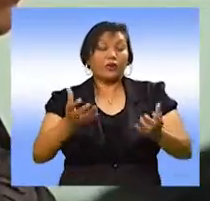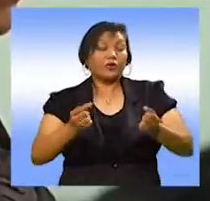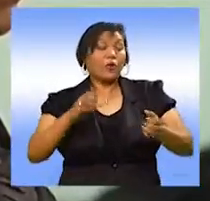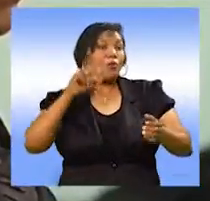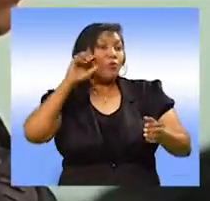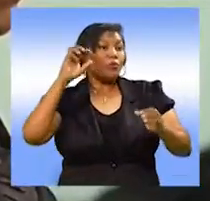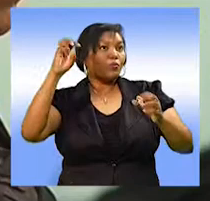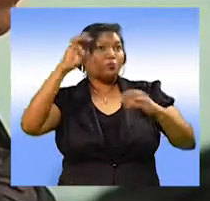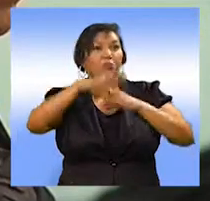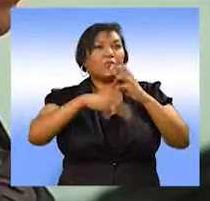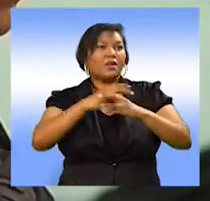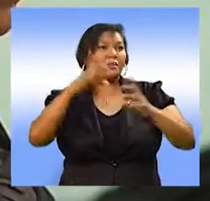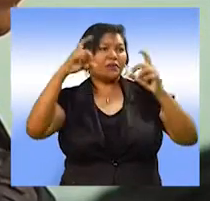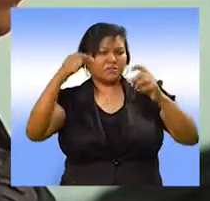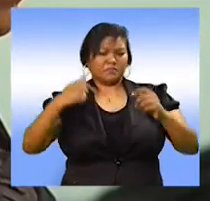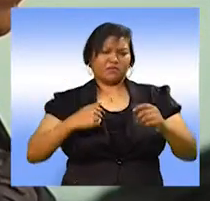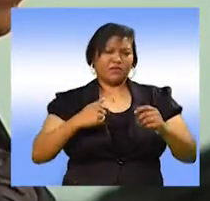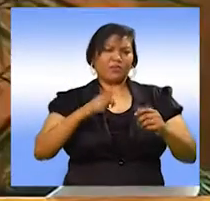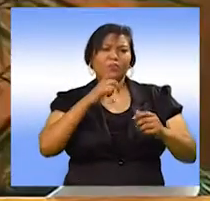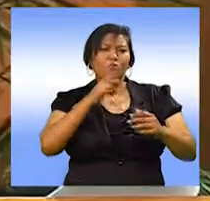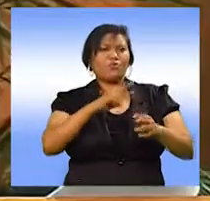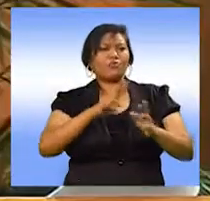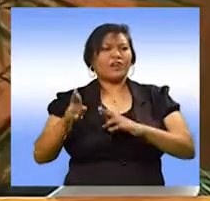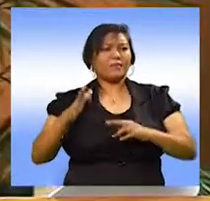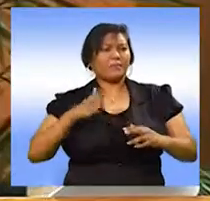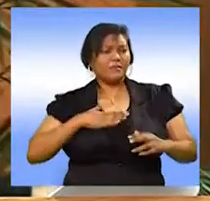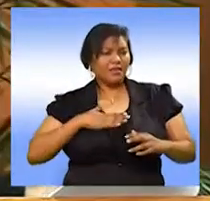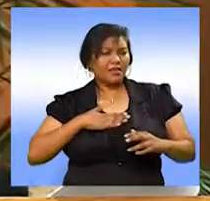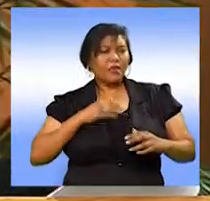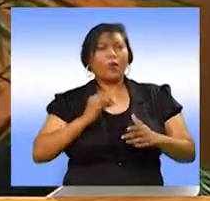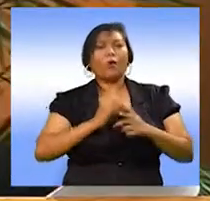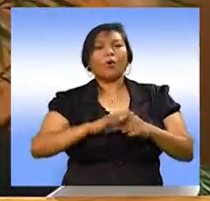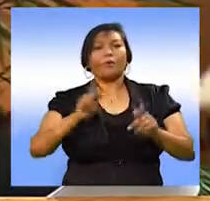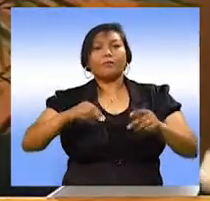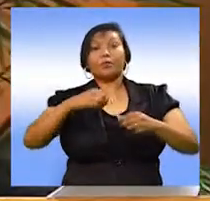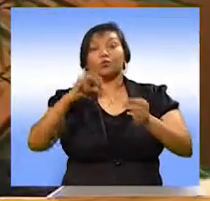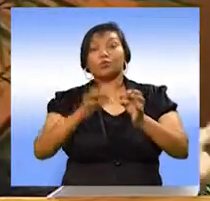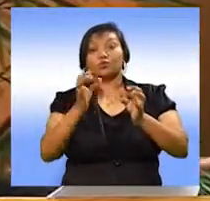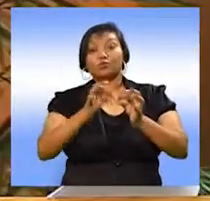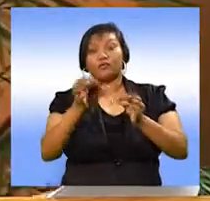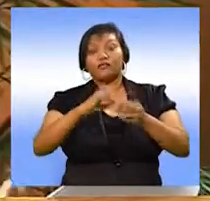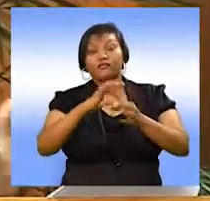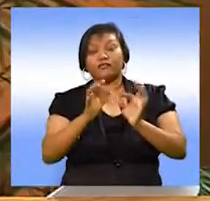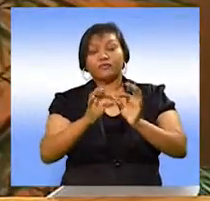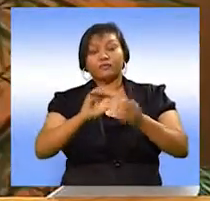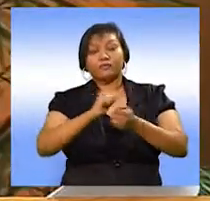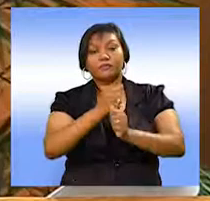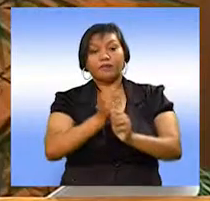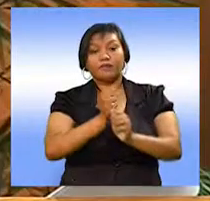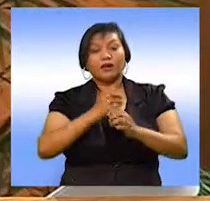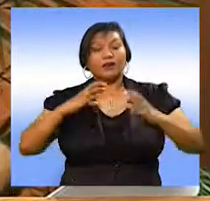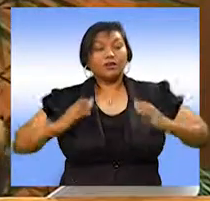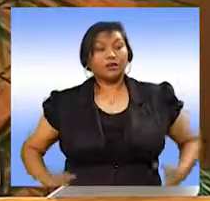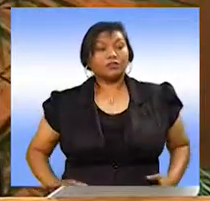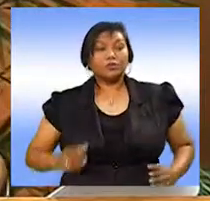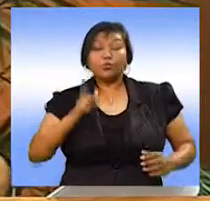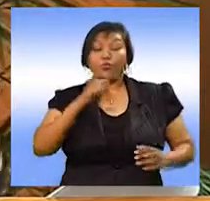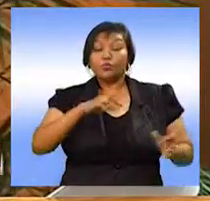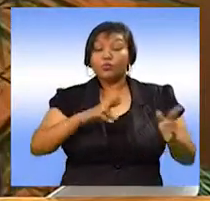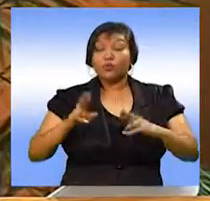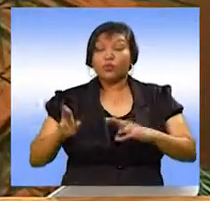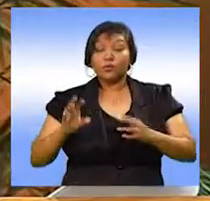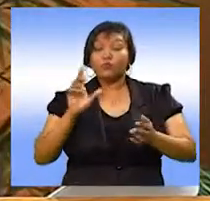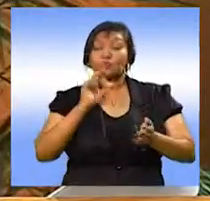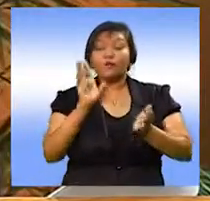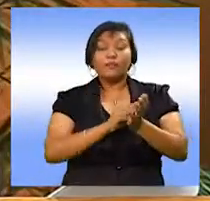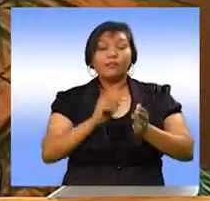me, who retains the rights there? Is it the mask maker? Is it me as the person, the consumer who